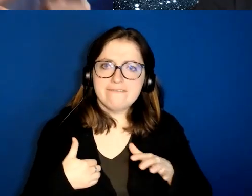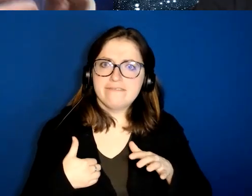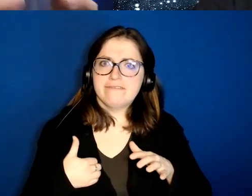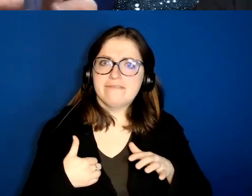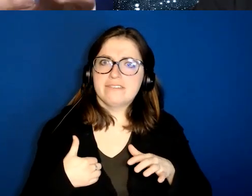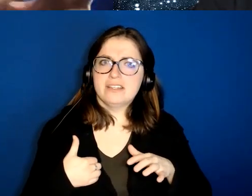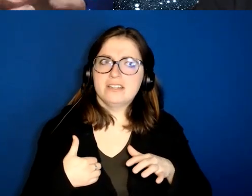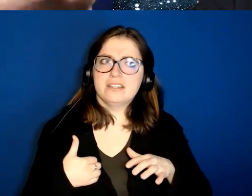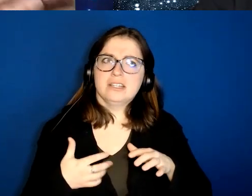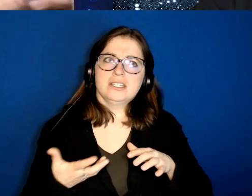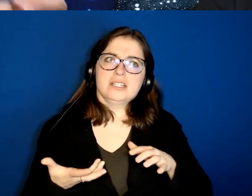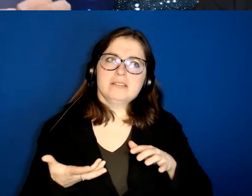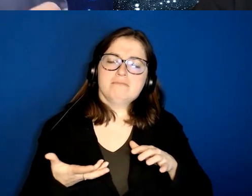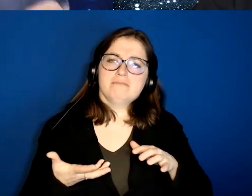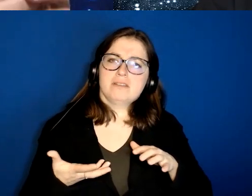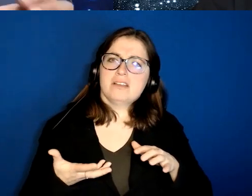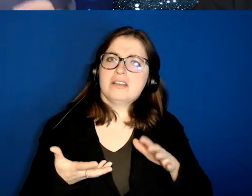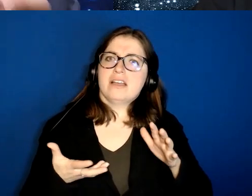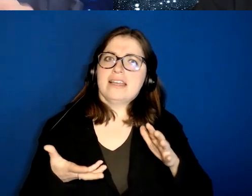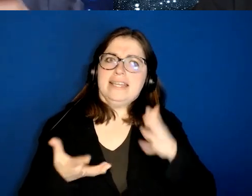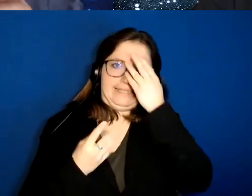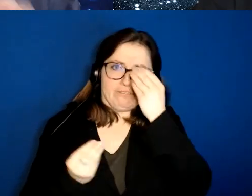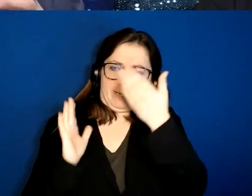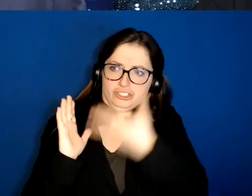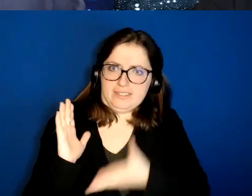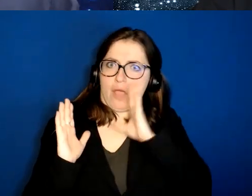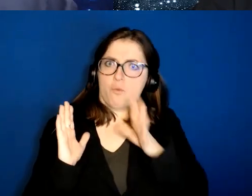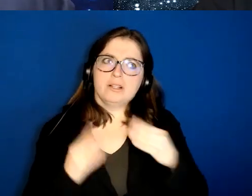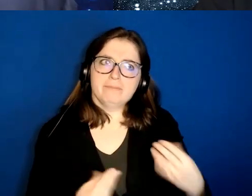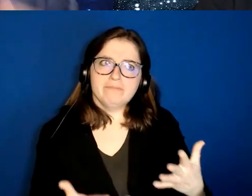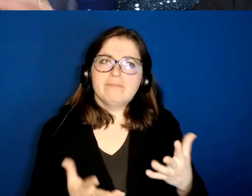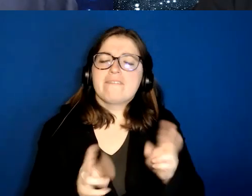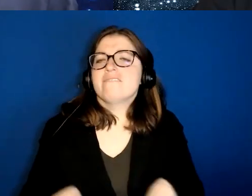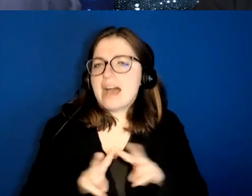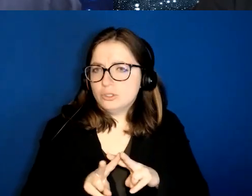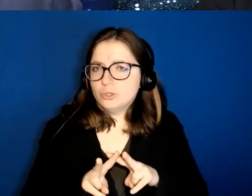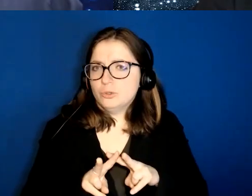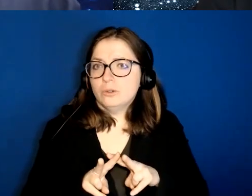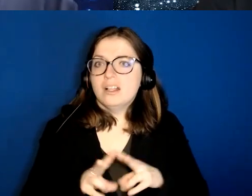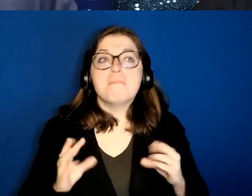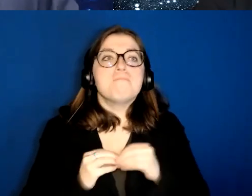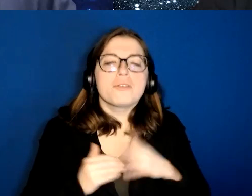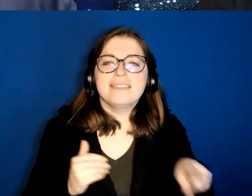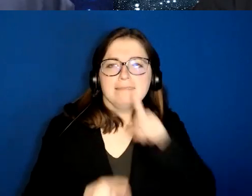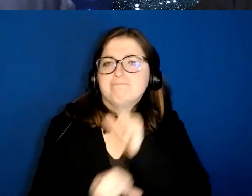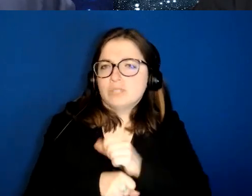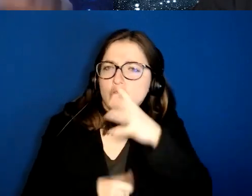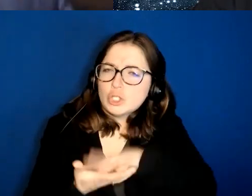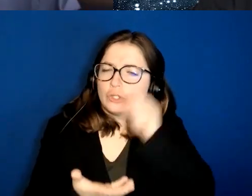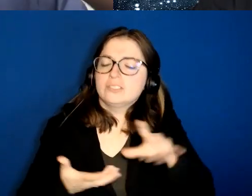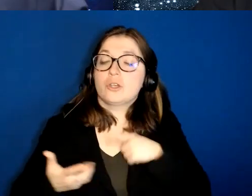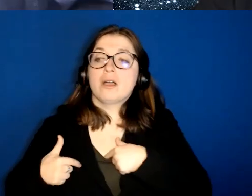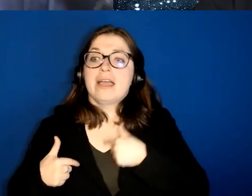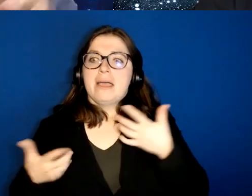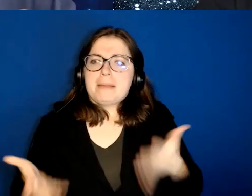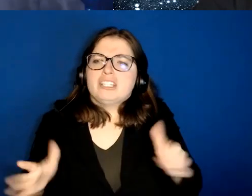externalities that will provide them value beyond what they're supposed to learn. So that they'll go ahead and do a thing that they might not otherwise do so they